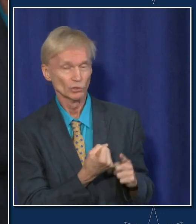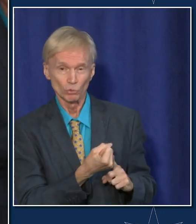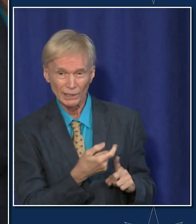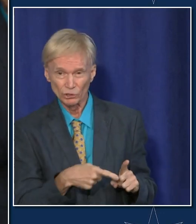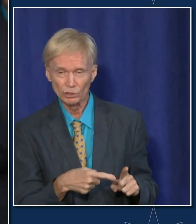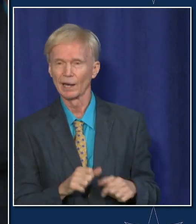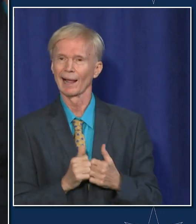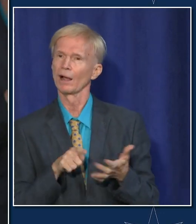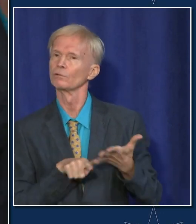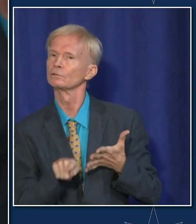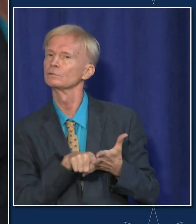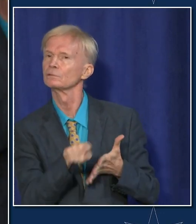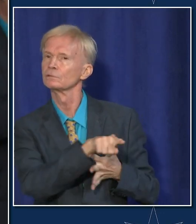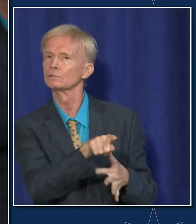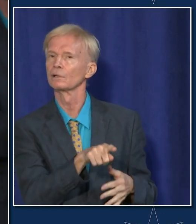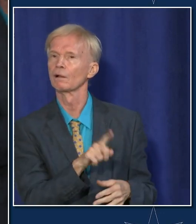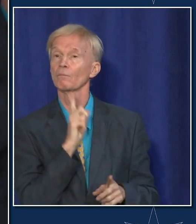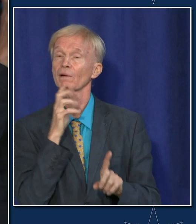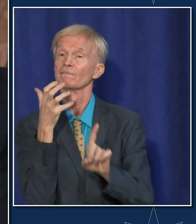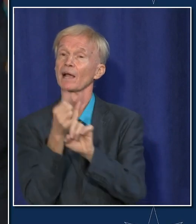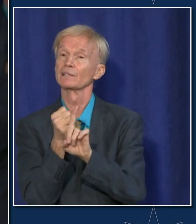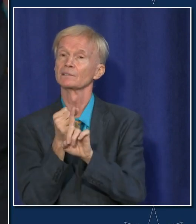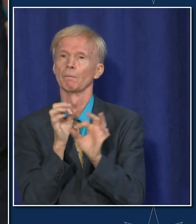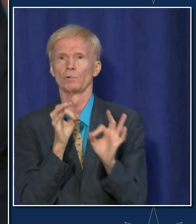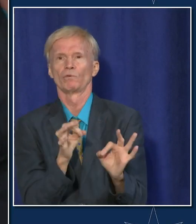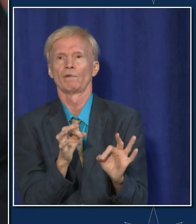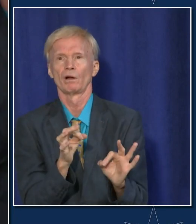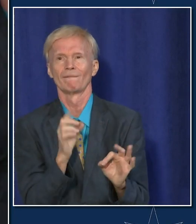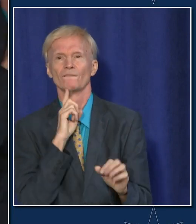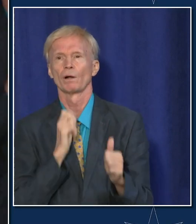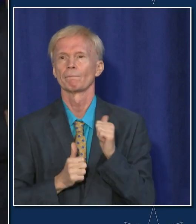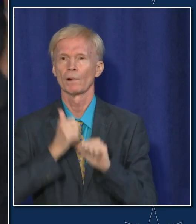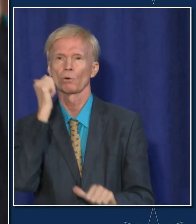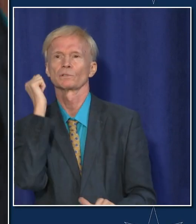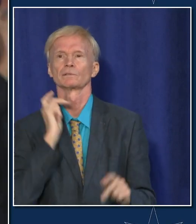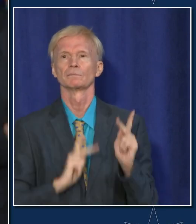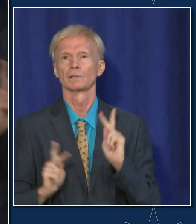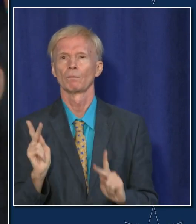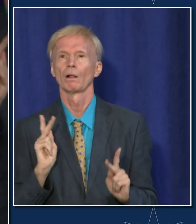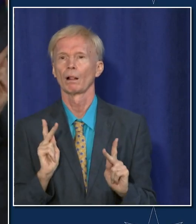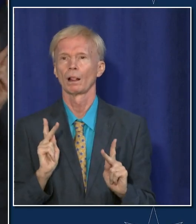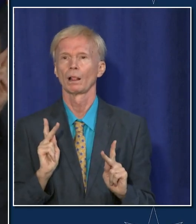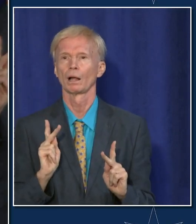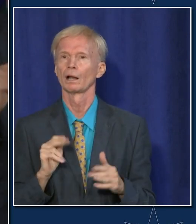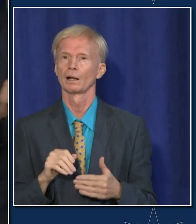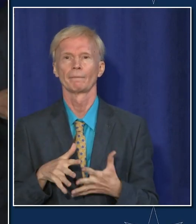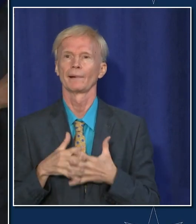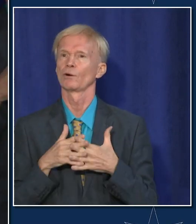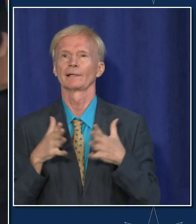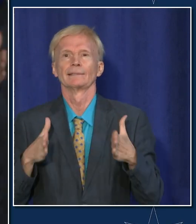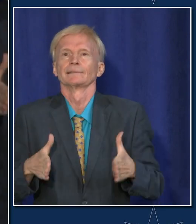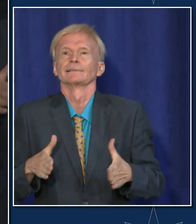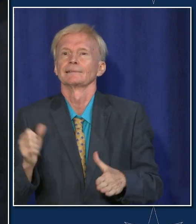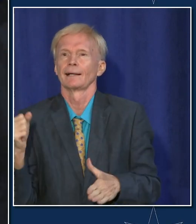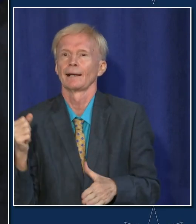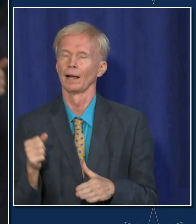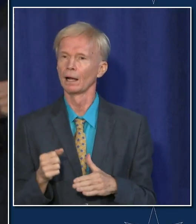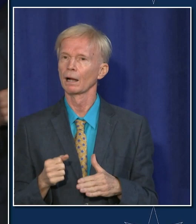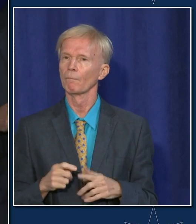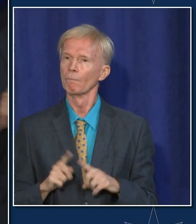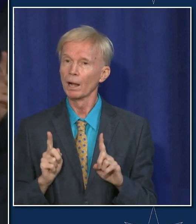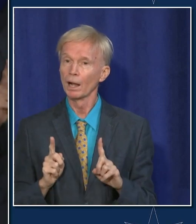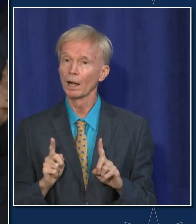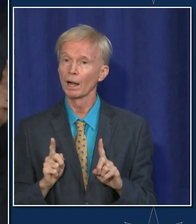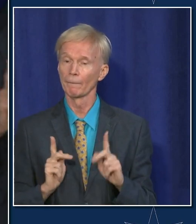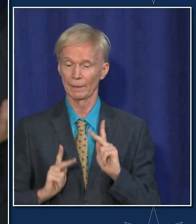the vaccine performs beautifully in the huge majority of Americans, but in